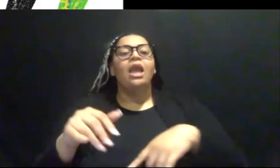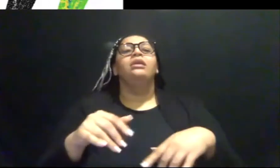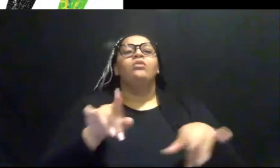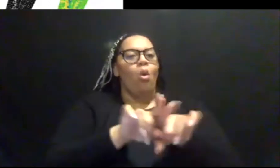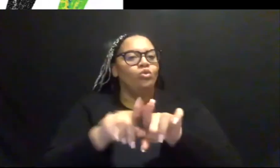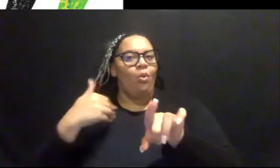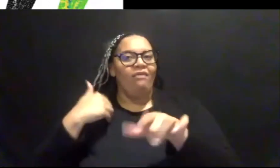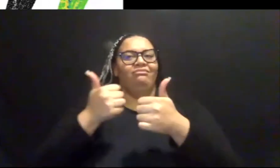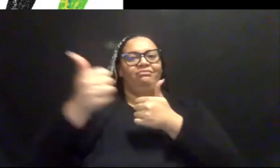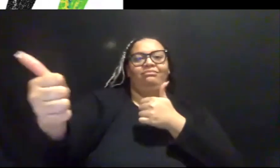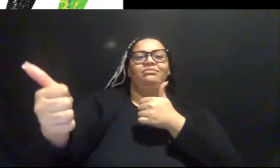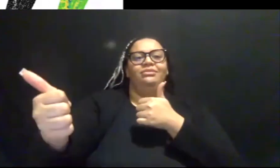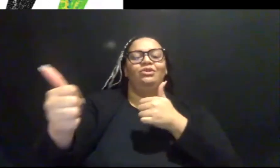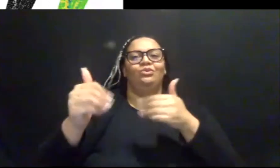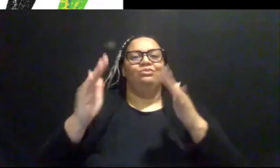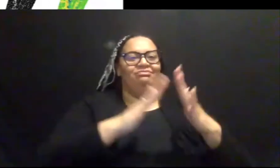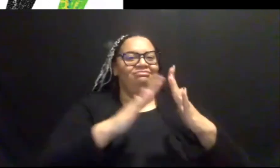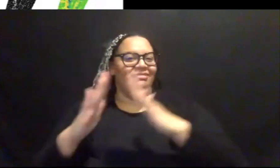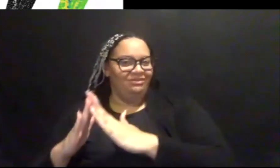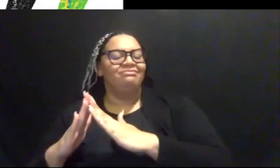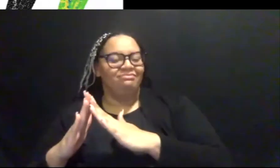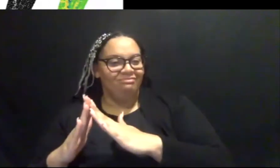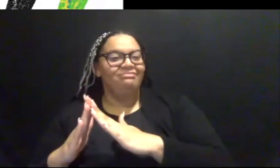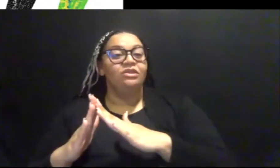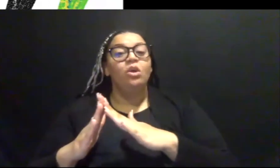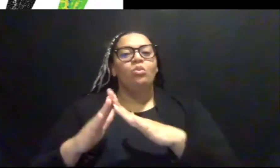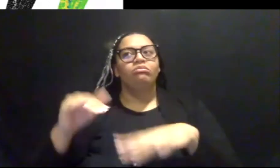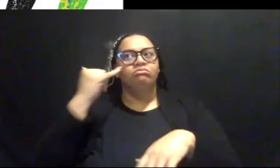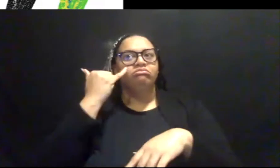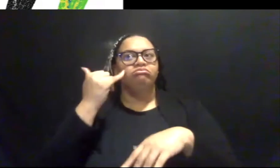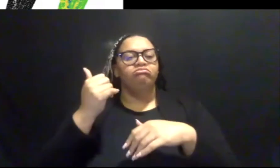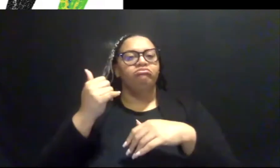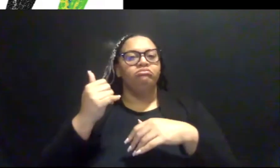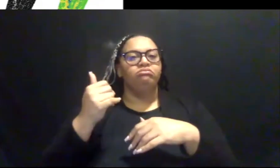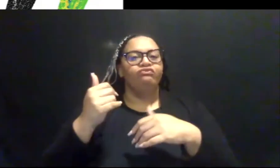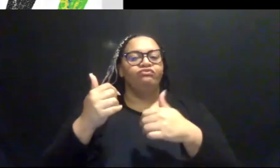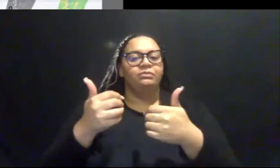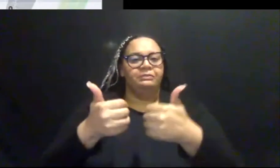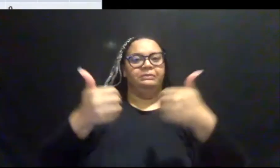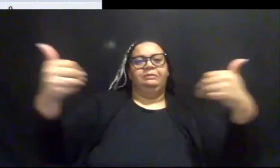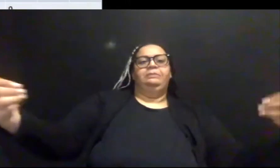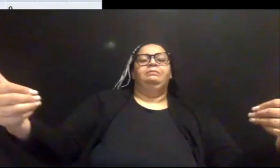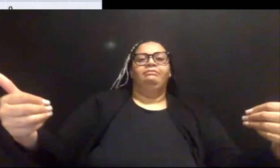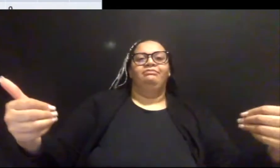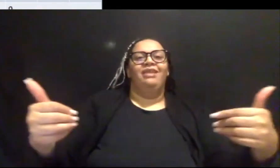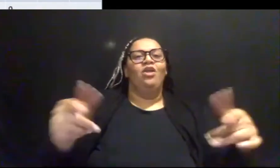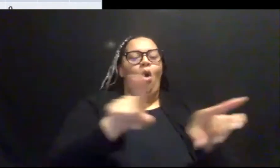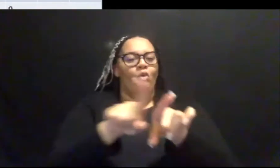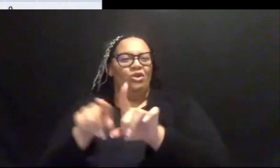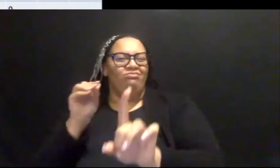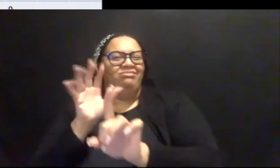also distance to villages. So the more built up an area is, we figured that would pose greater resistance to movement. And